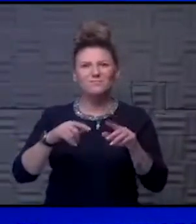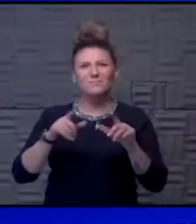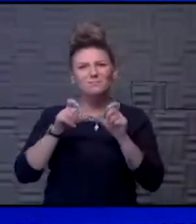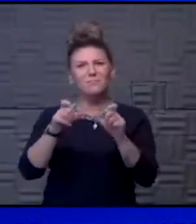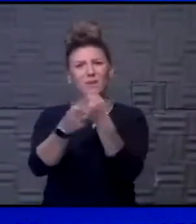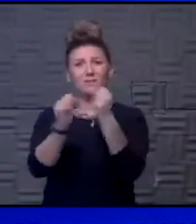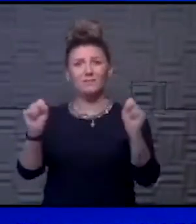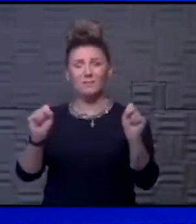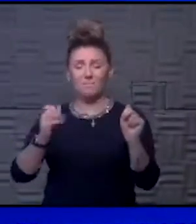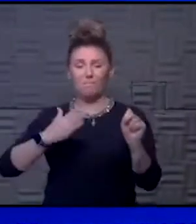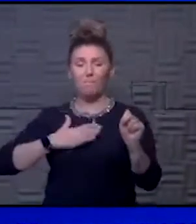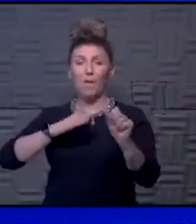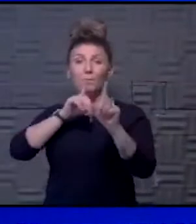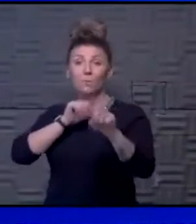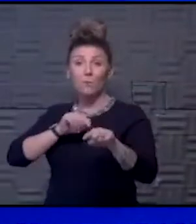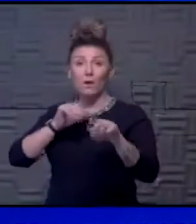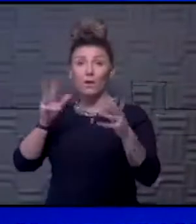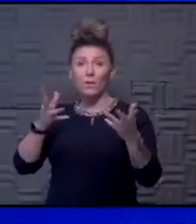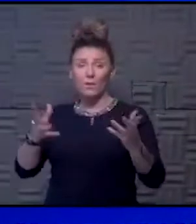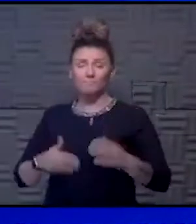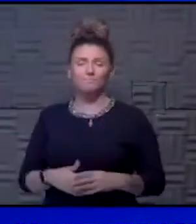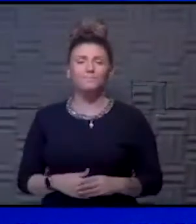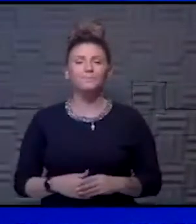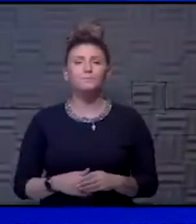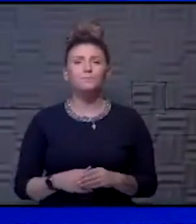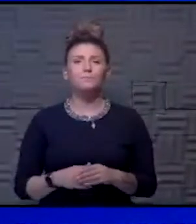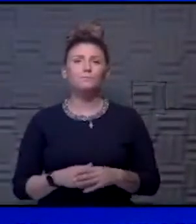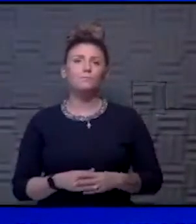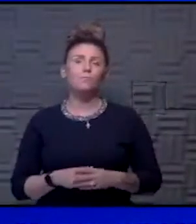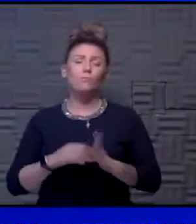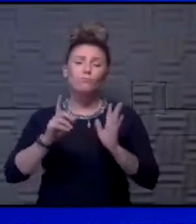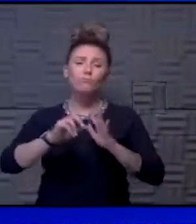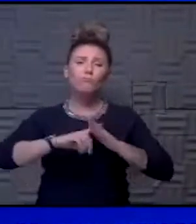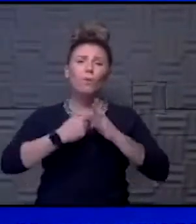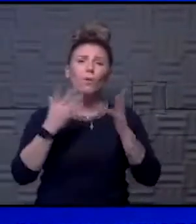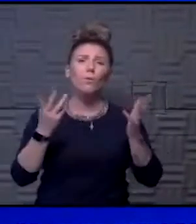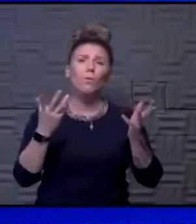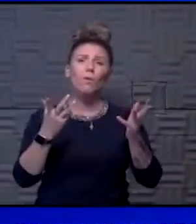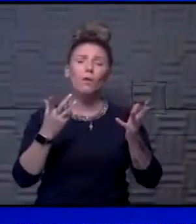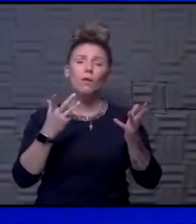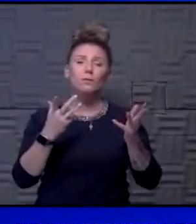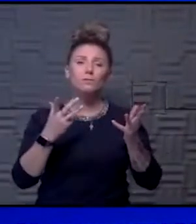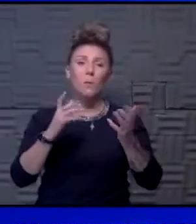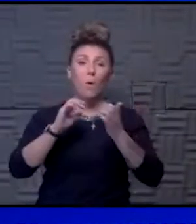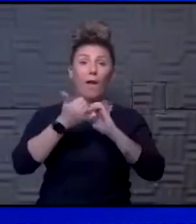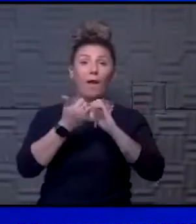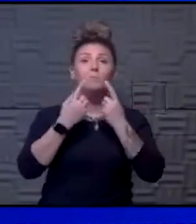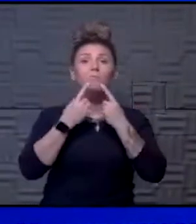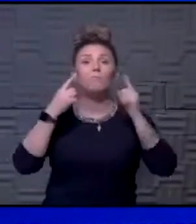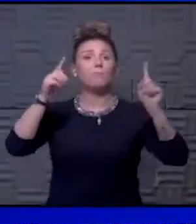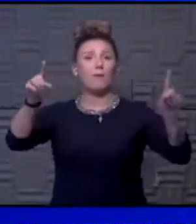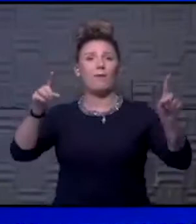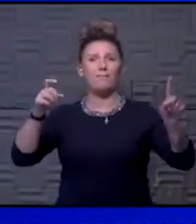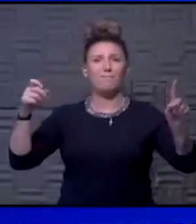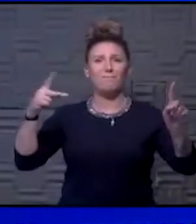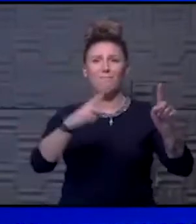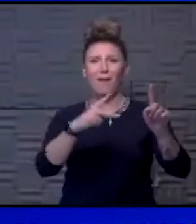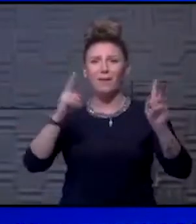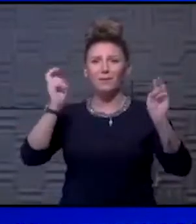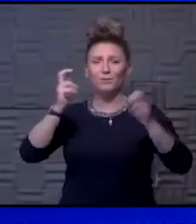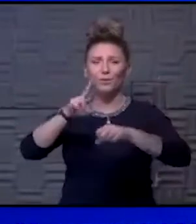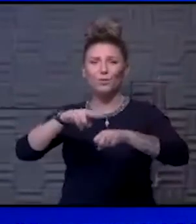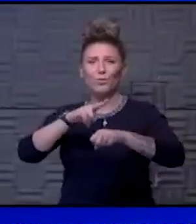My response to that would start with, at least, the only way we're going to get there, the way that we get